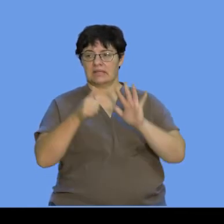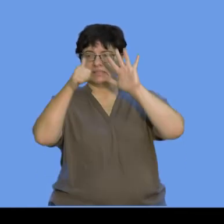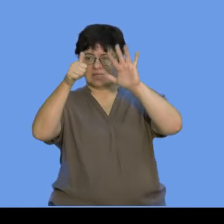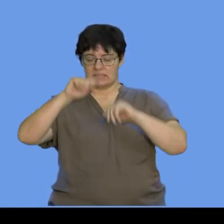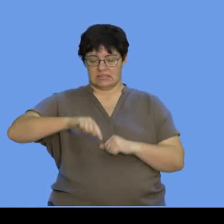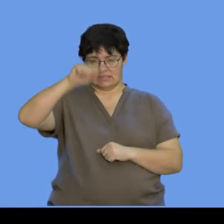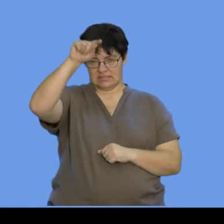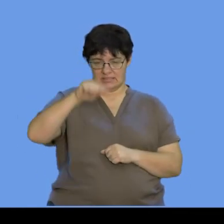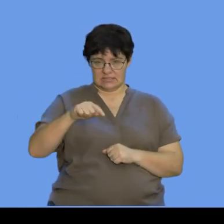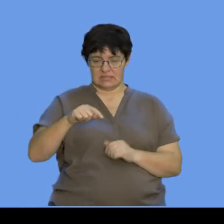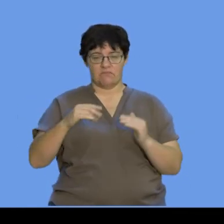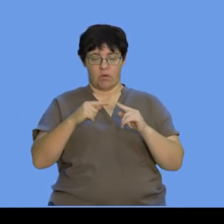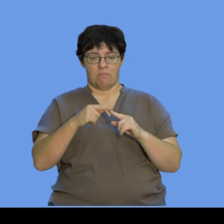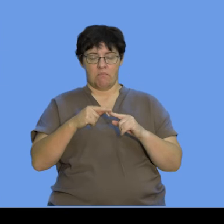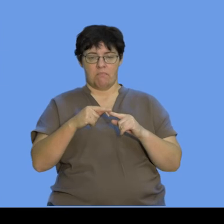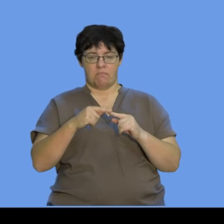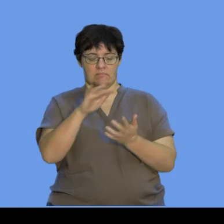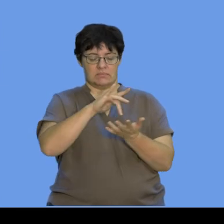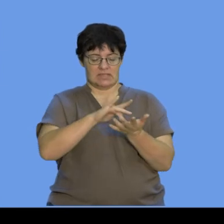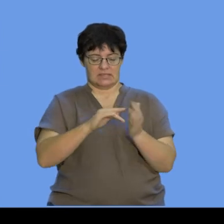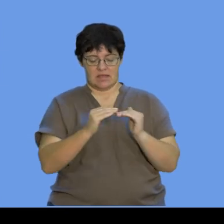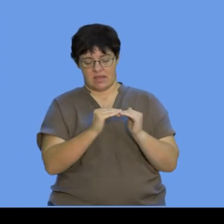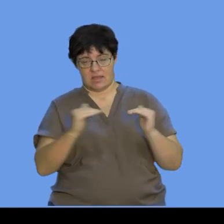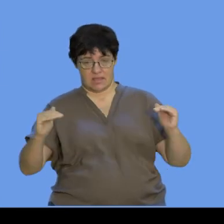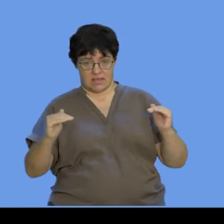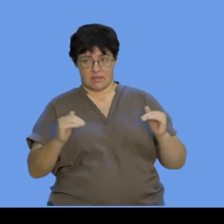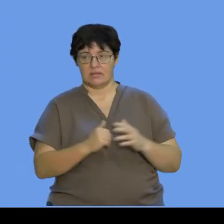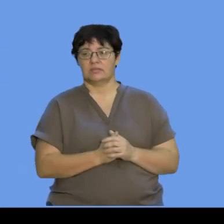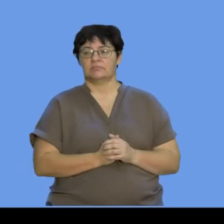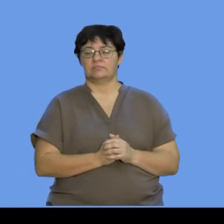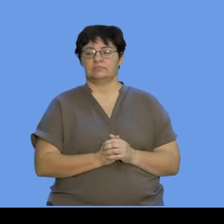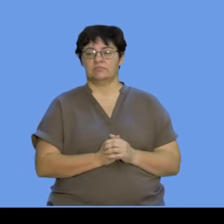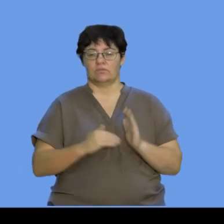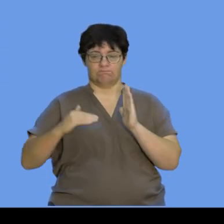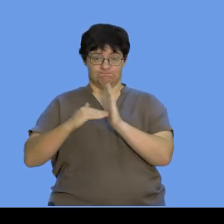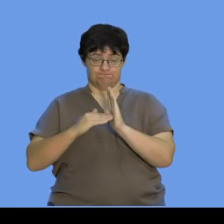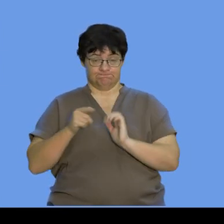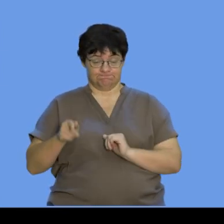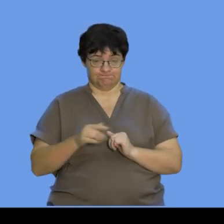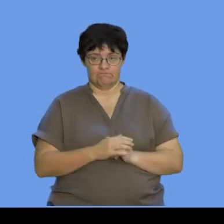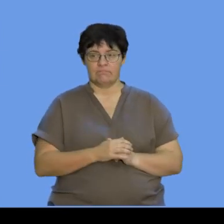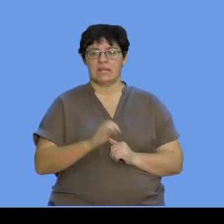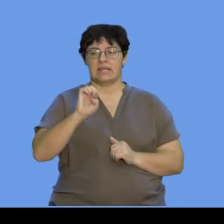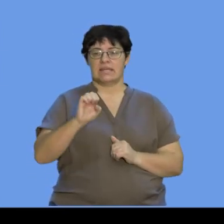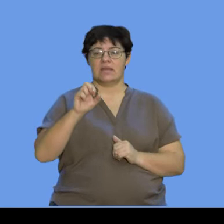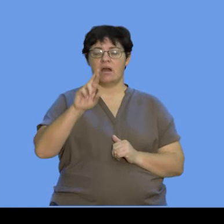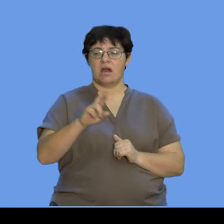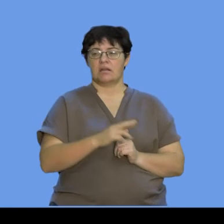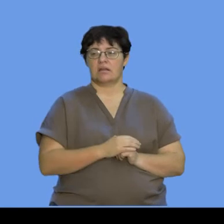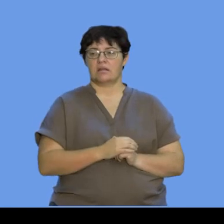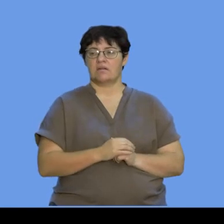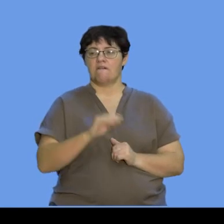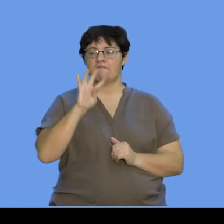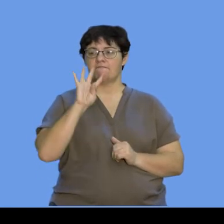will be 6 units as well. Remember, line drawn from center perpendicular to the chord. And